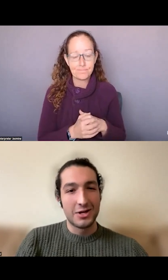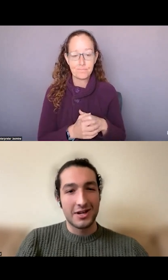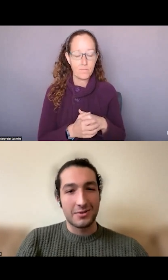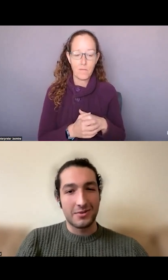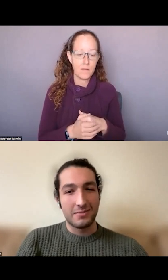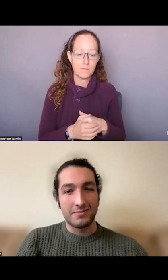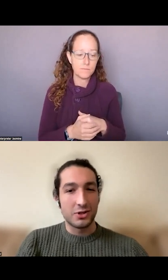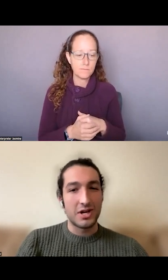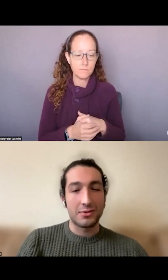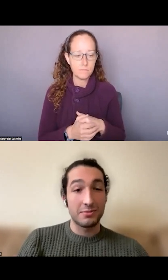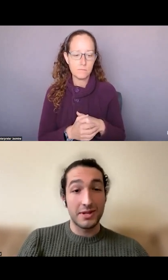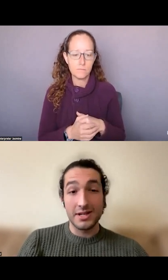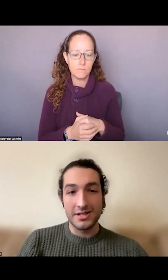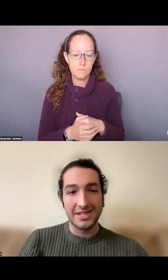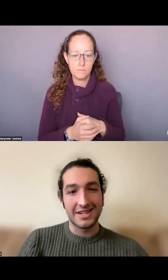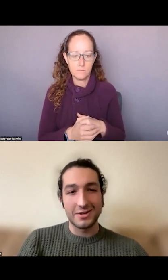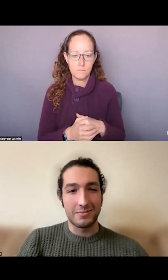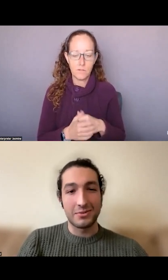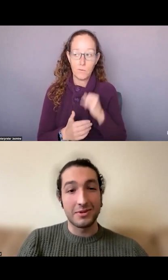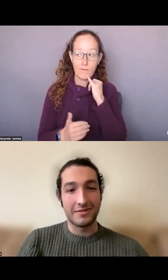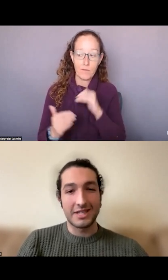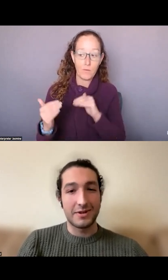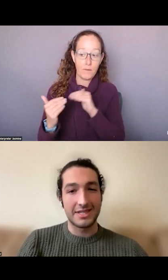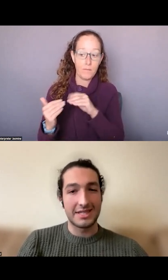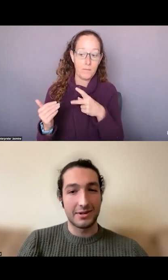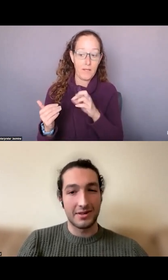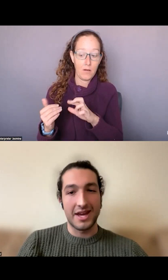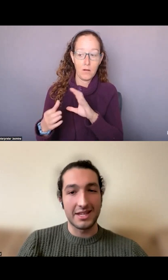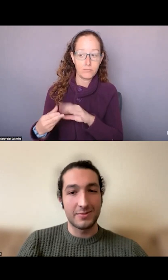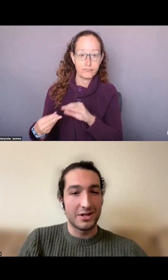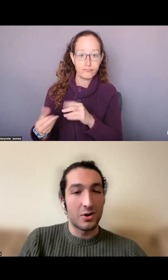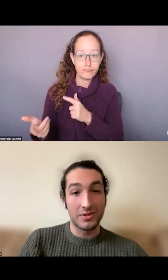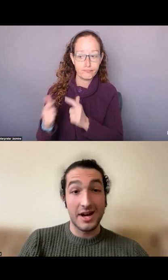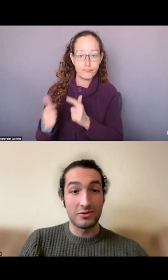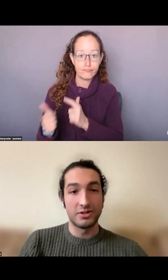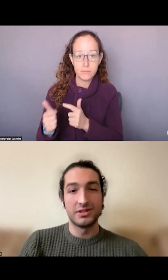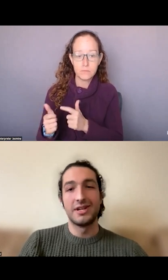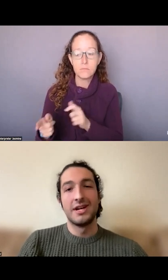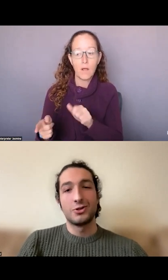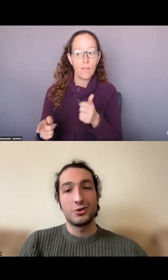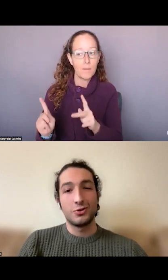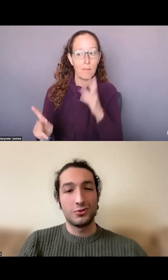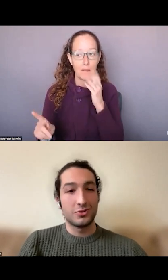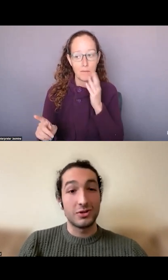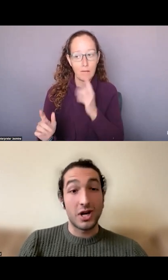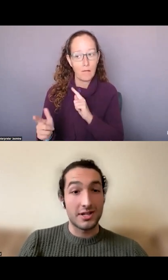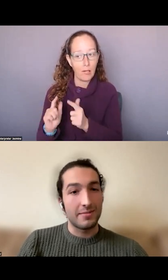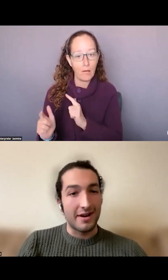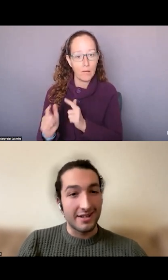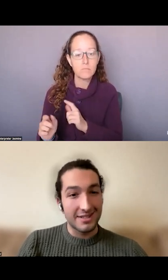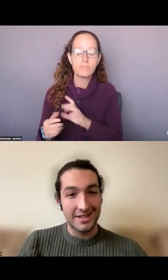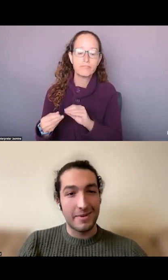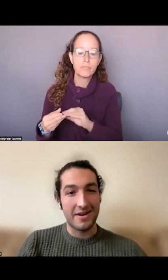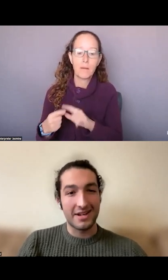that you talk with your peers, and people would be experiencing similar things, but no one was comfortable to talk